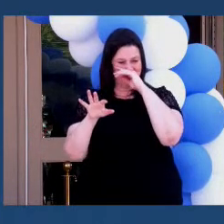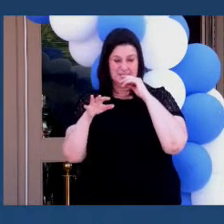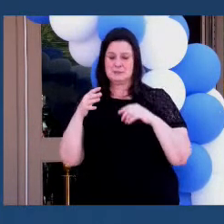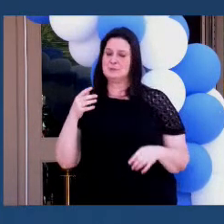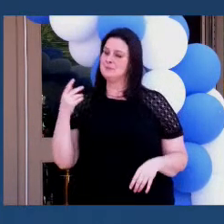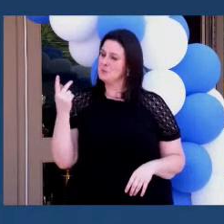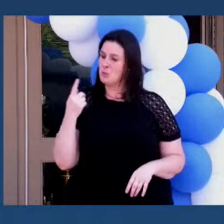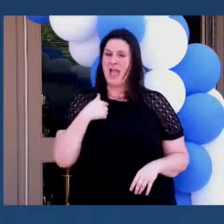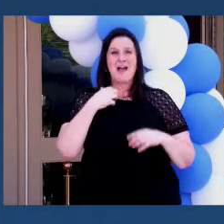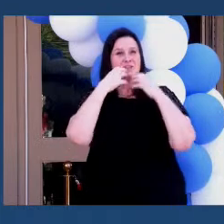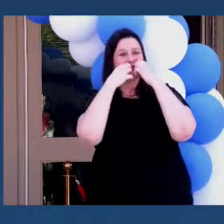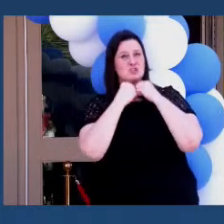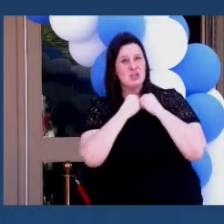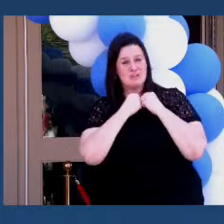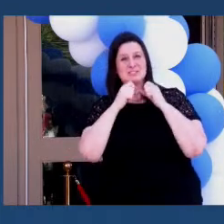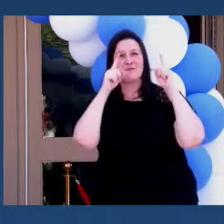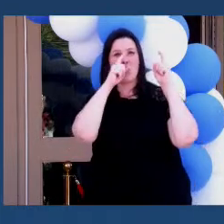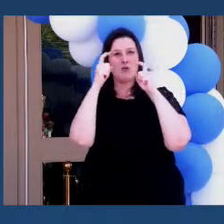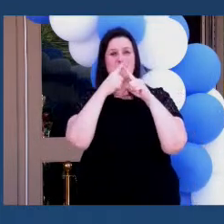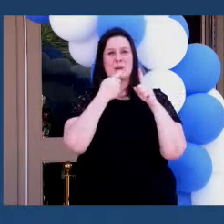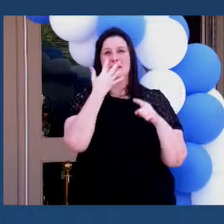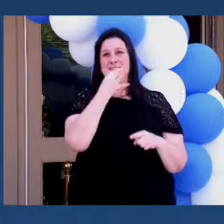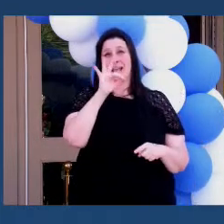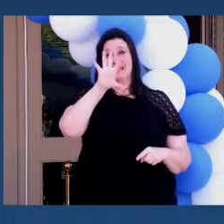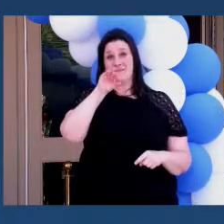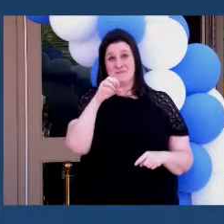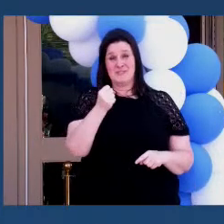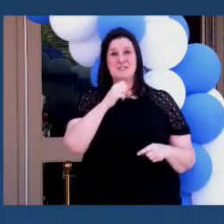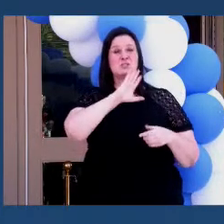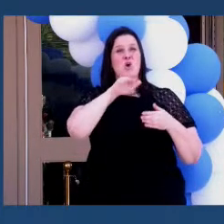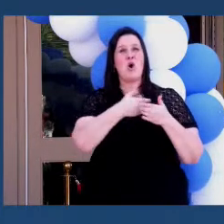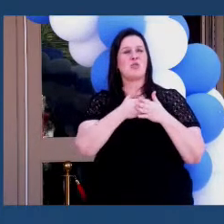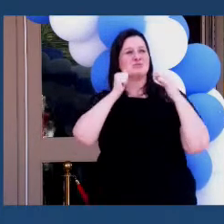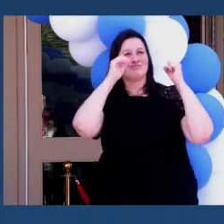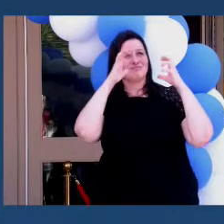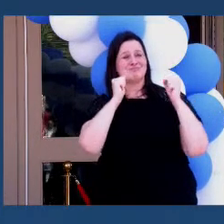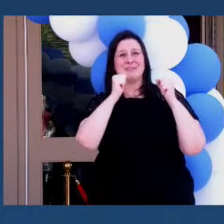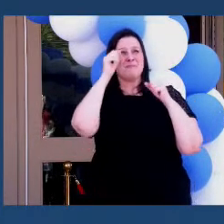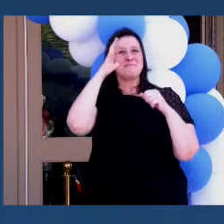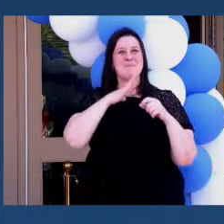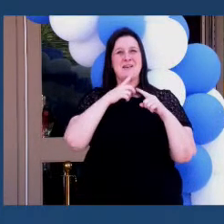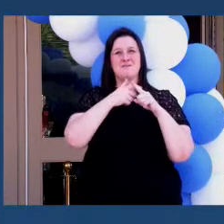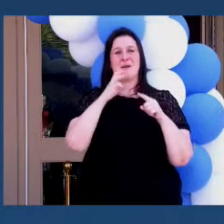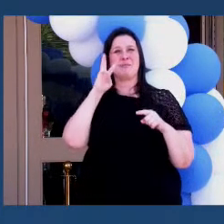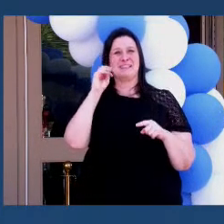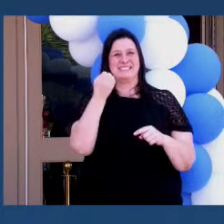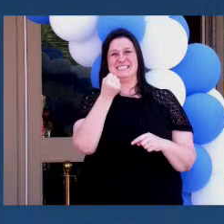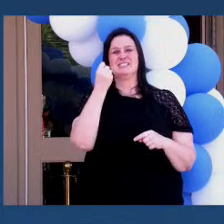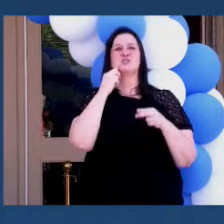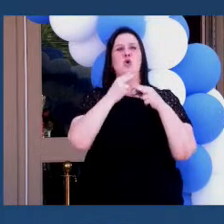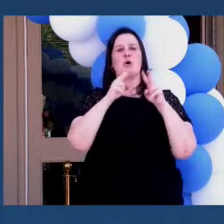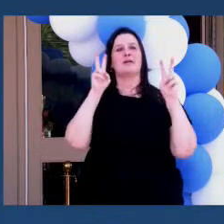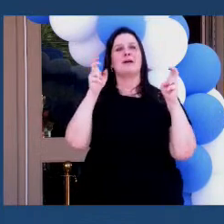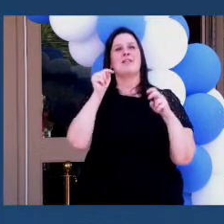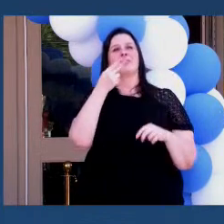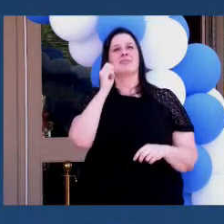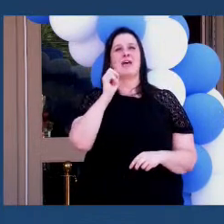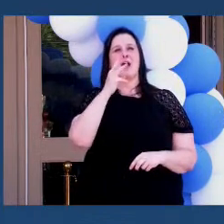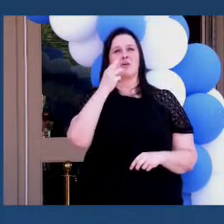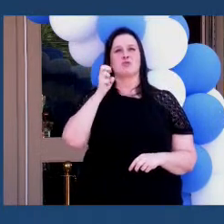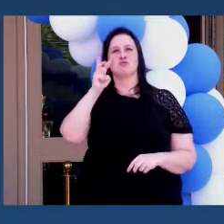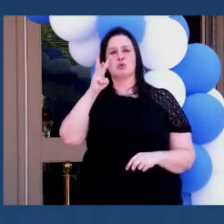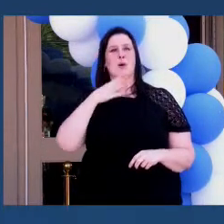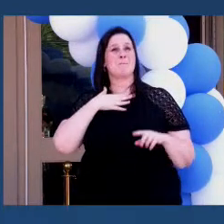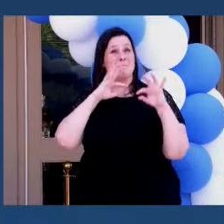cherished photographs from the 50s and all those distinctive men of the 60s called the Crew right at my family's